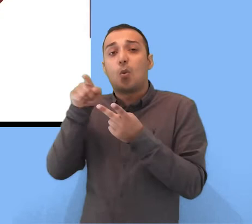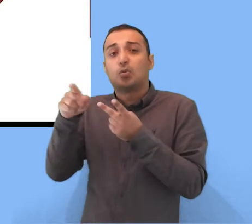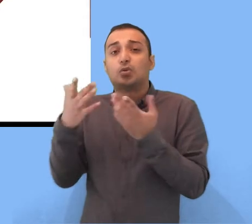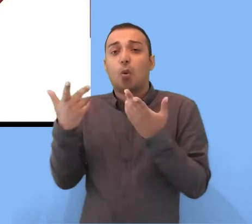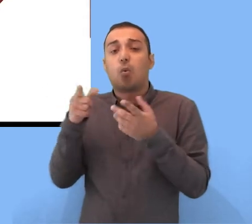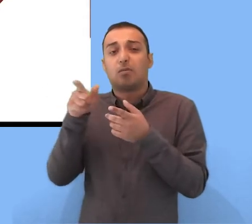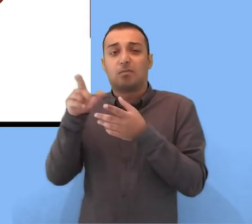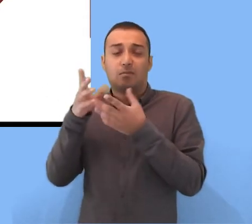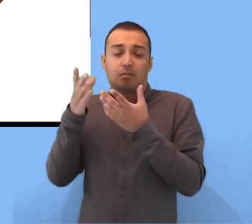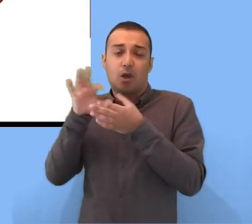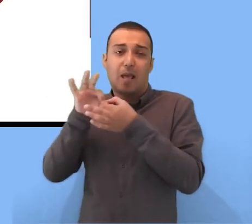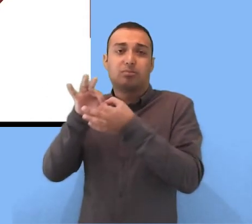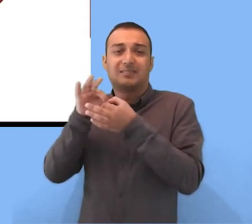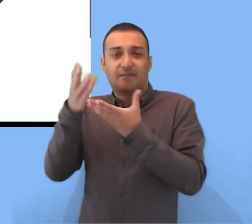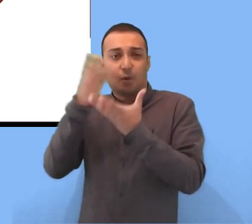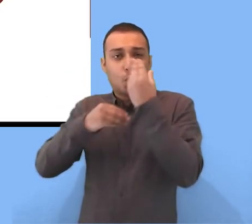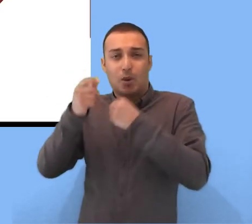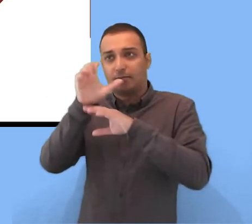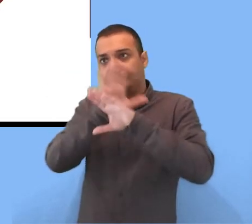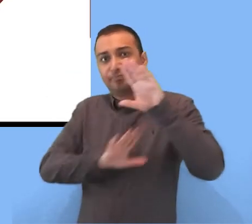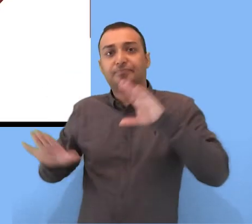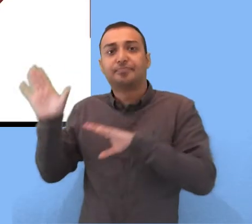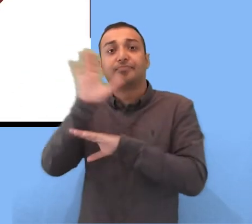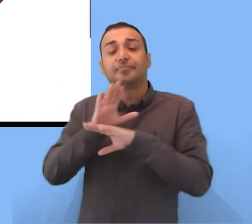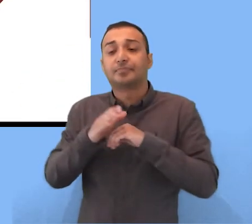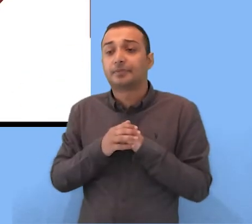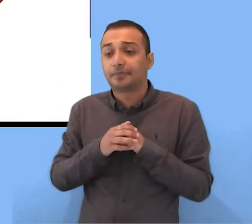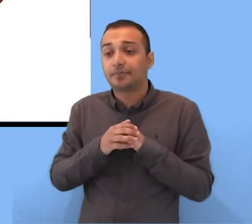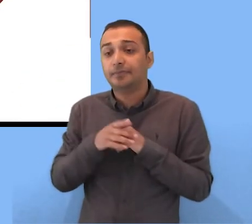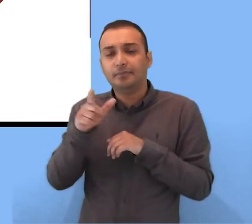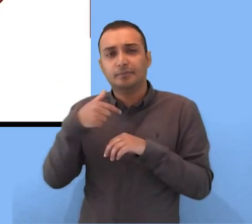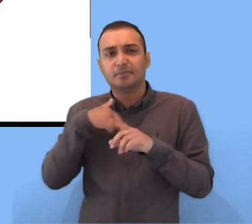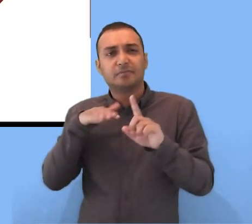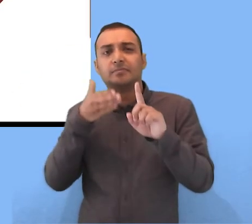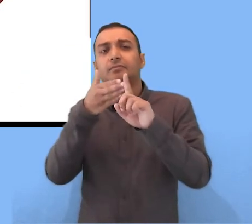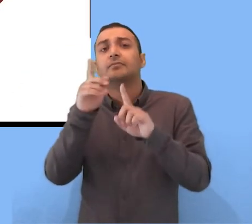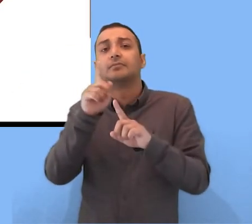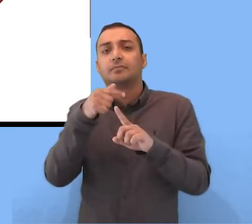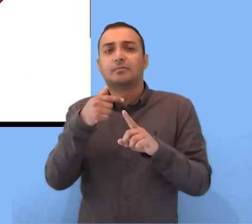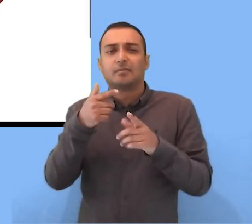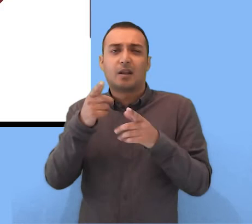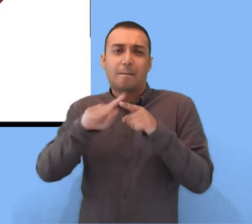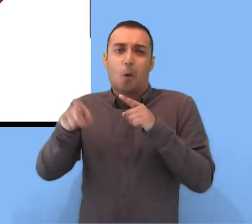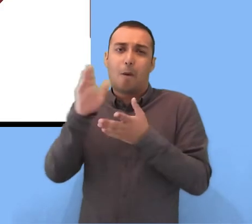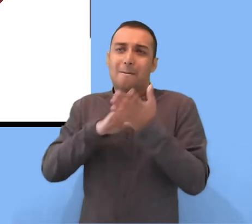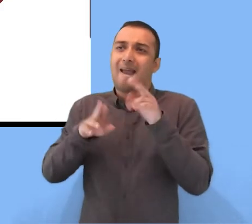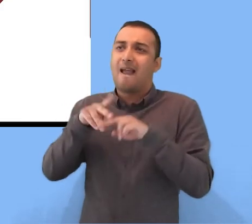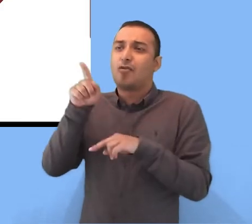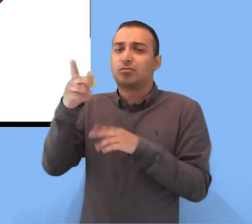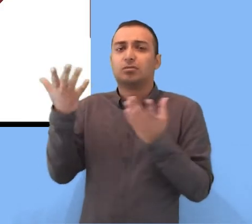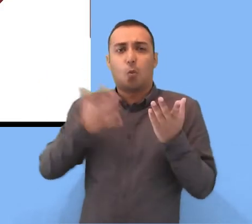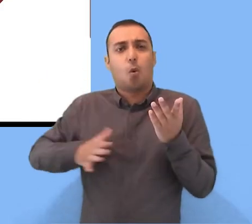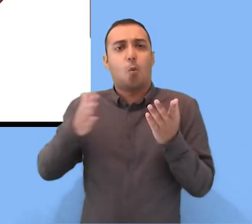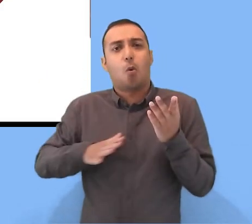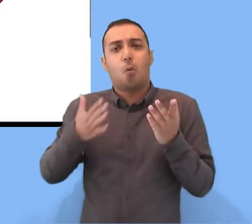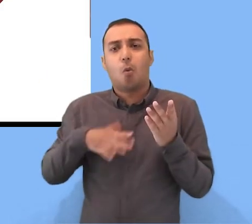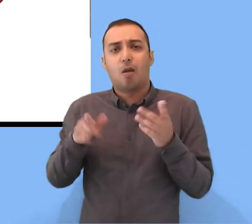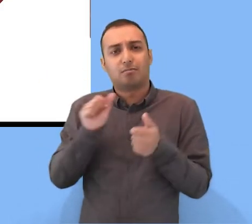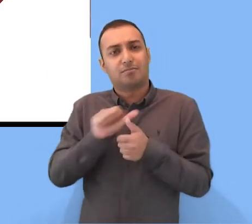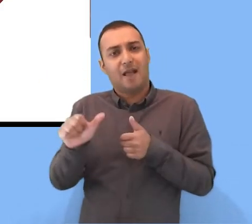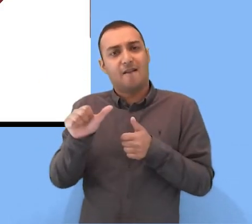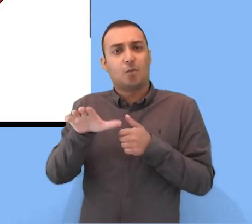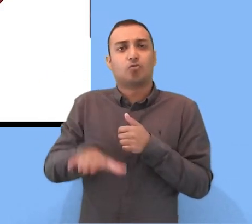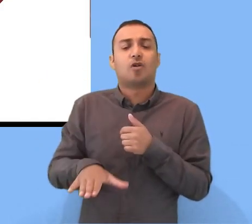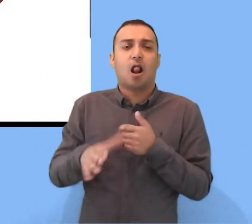And our programmes come from a basis that all parents want the best for their child, but many parents struggle to convert those good